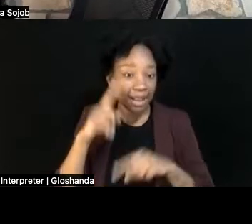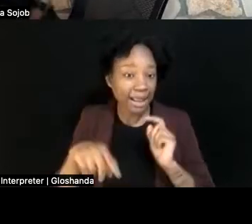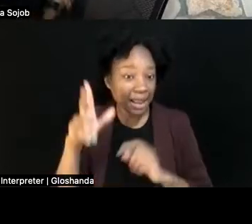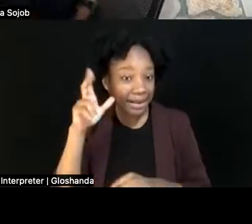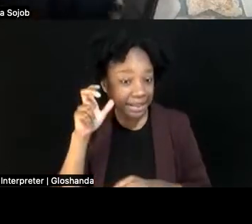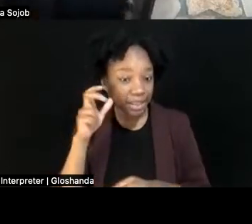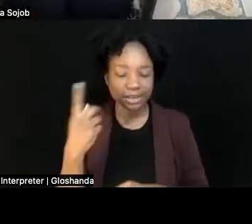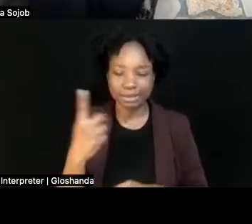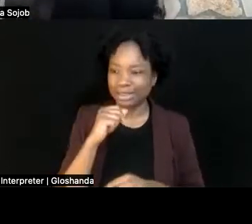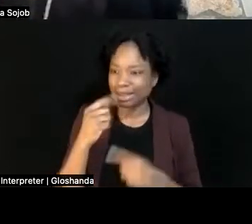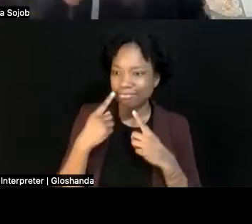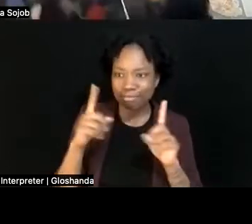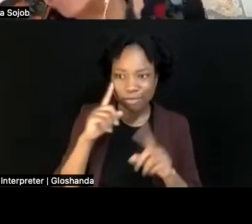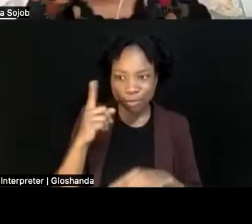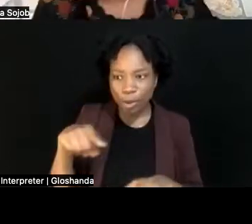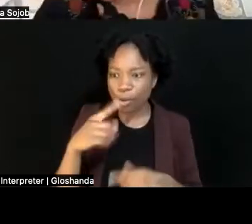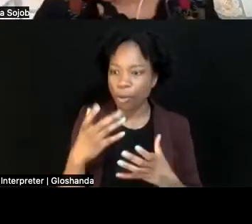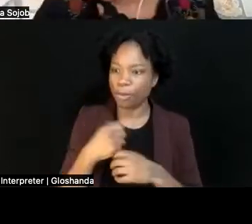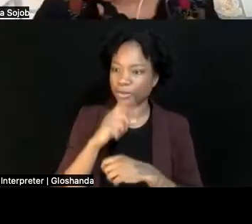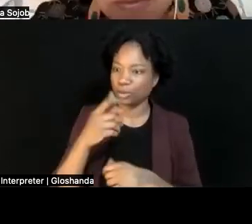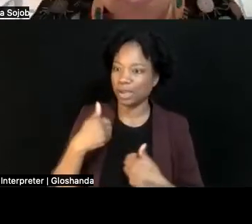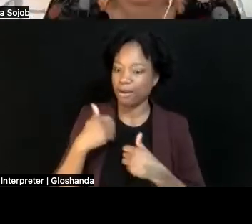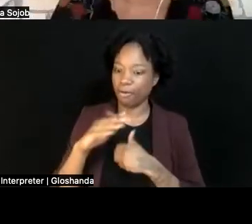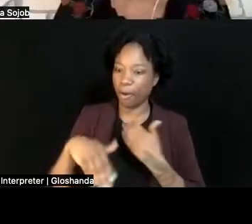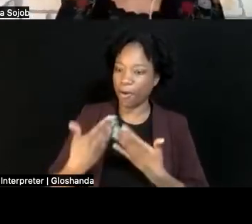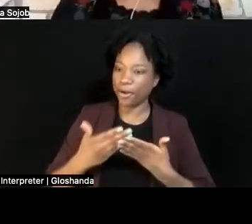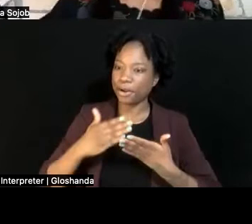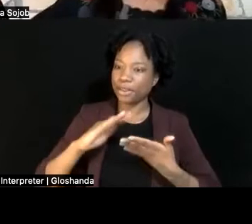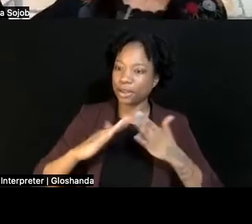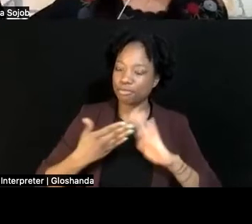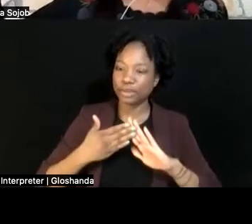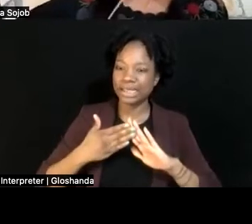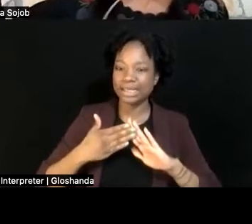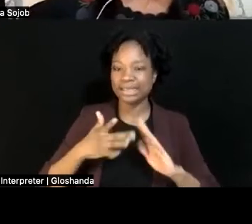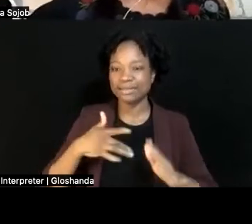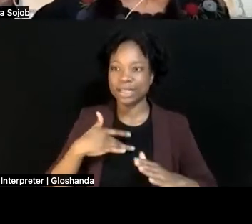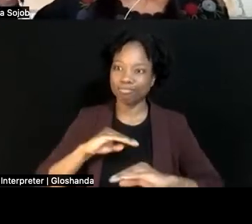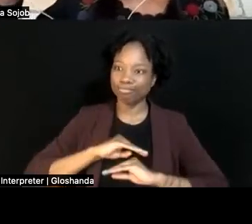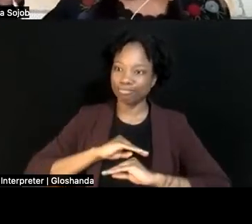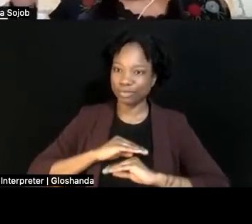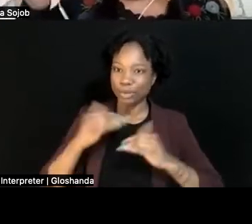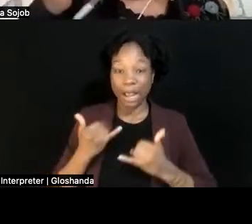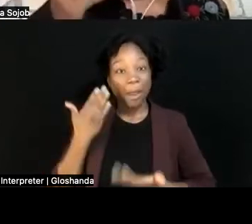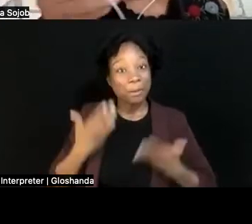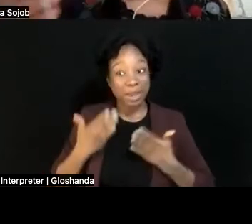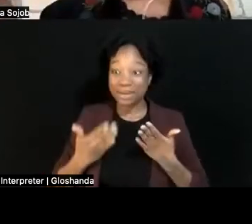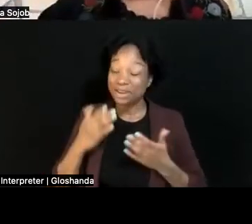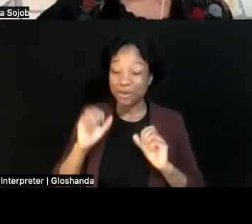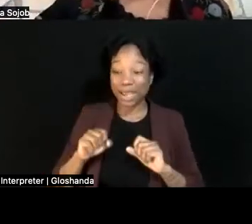the communities that have joined us today. So maybe even you're okay, you can hear us would be good